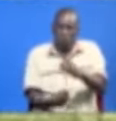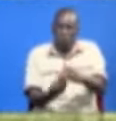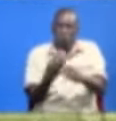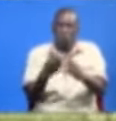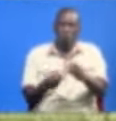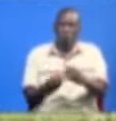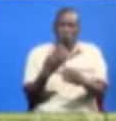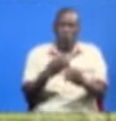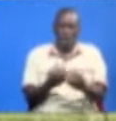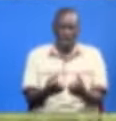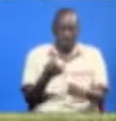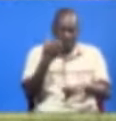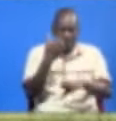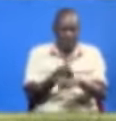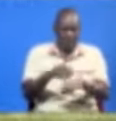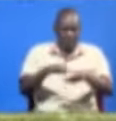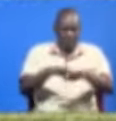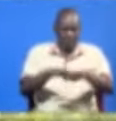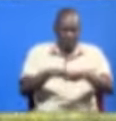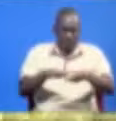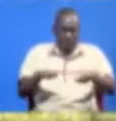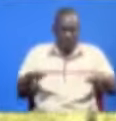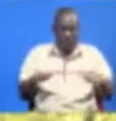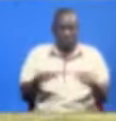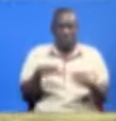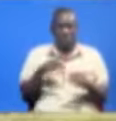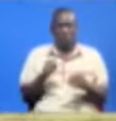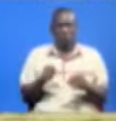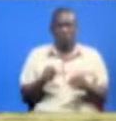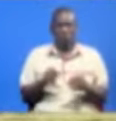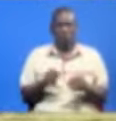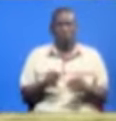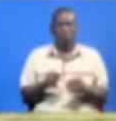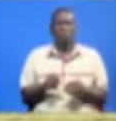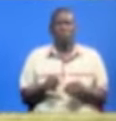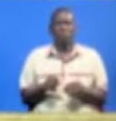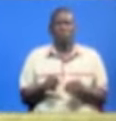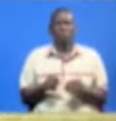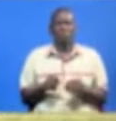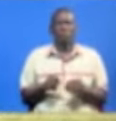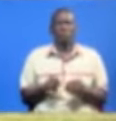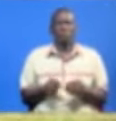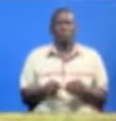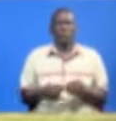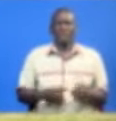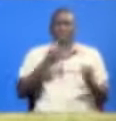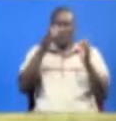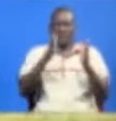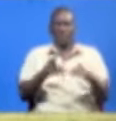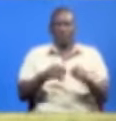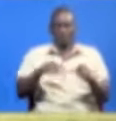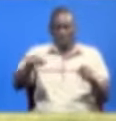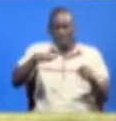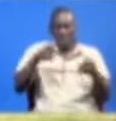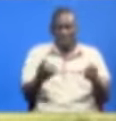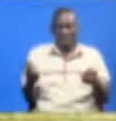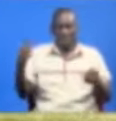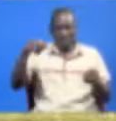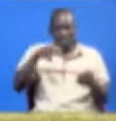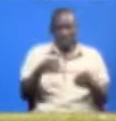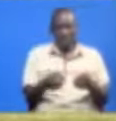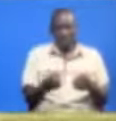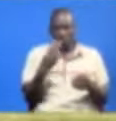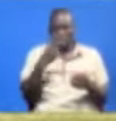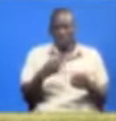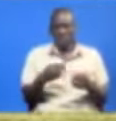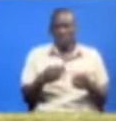ngumu ngumu plus manyasi hizo mavenzi kashikania ndani. Visitors flock this area to witness the magical but